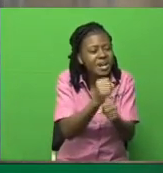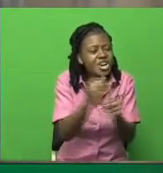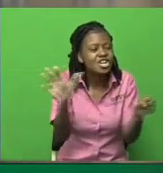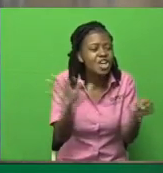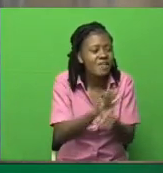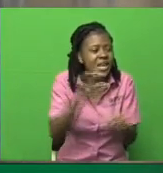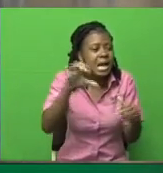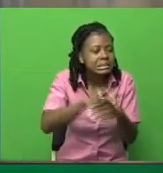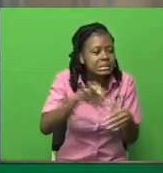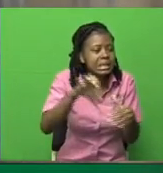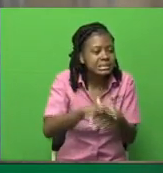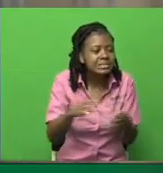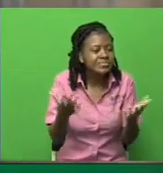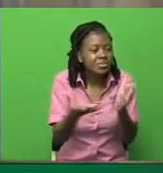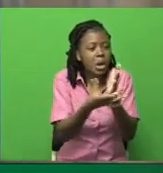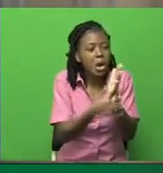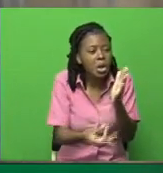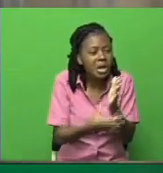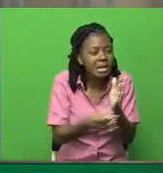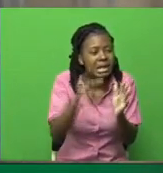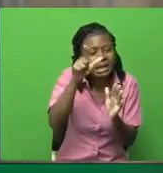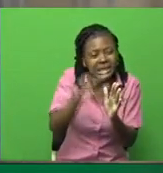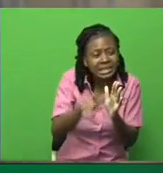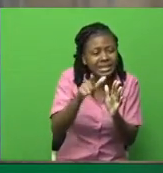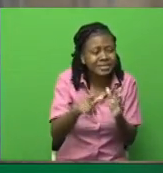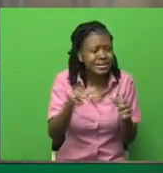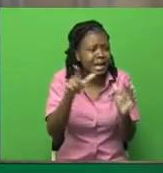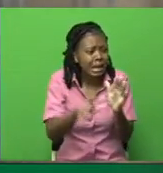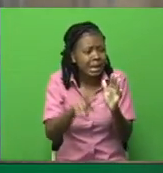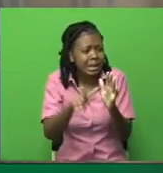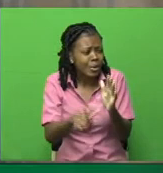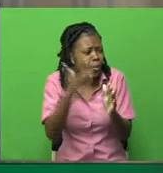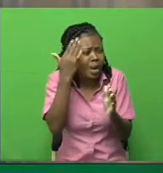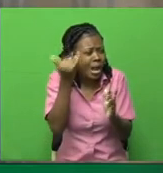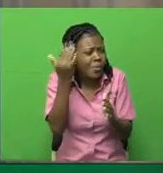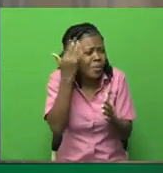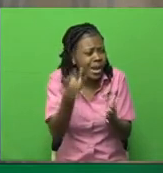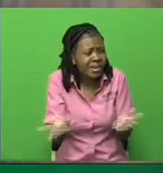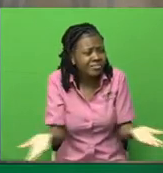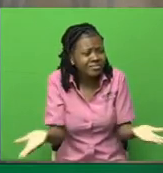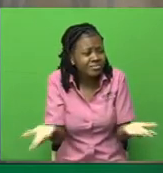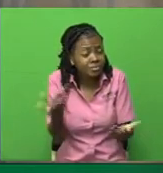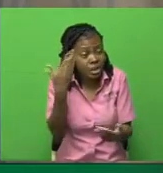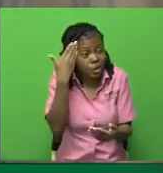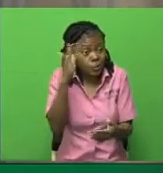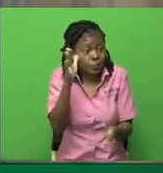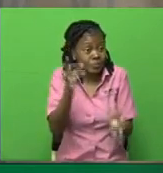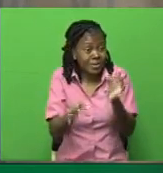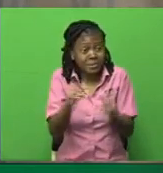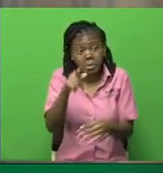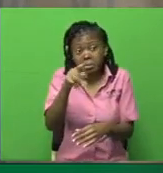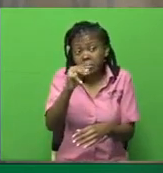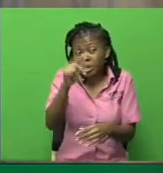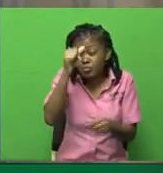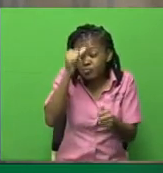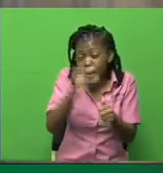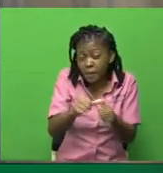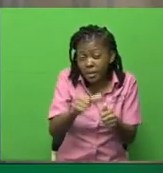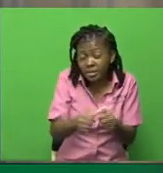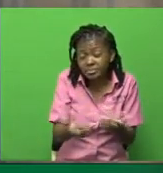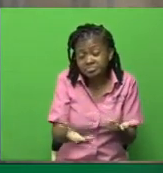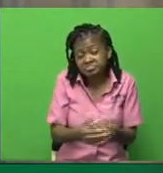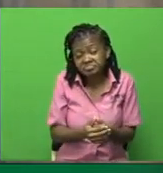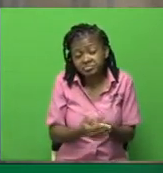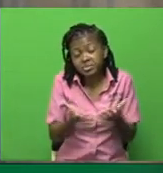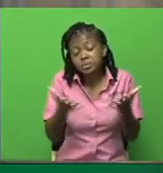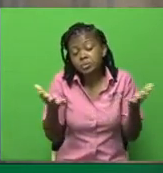production in Trinidad and Tobago I wonder if those under this I remember and therefore she hung their heads and shape that we were